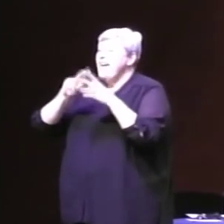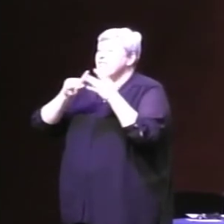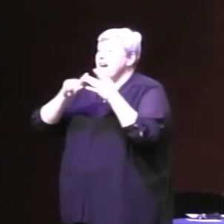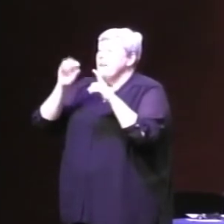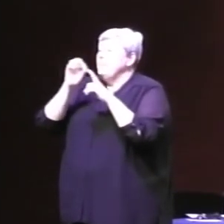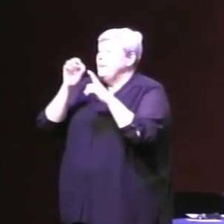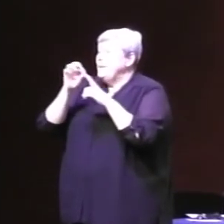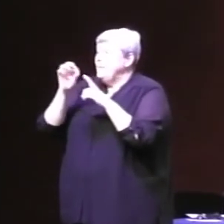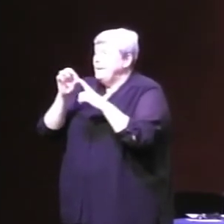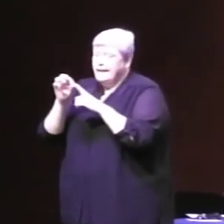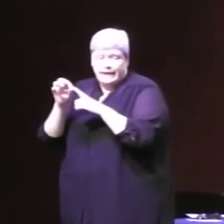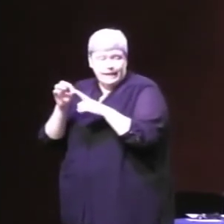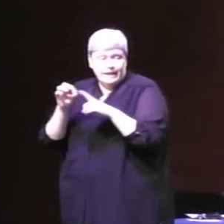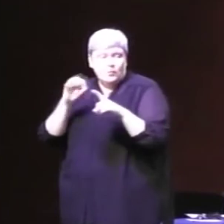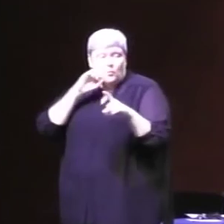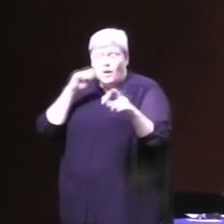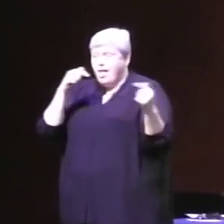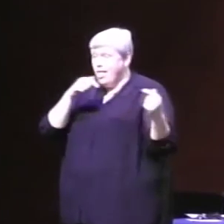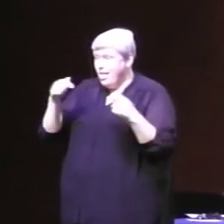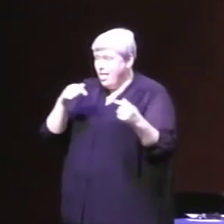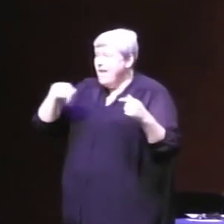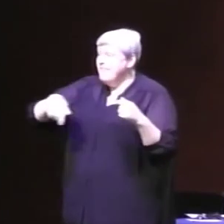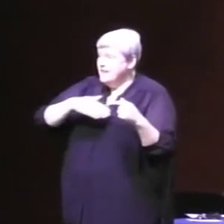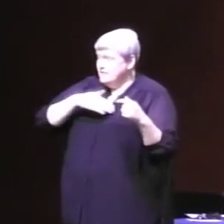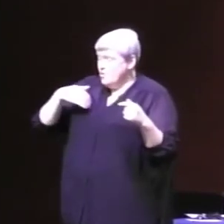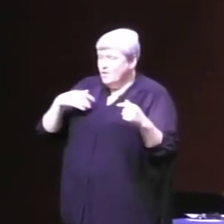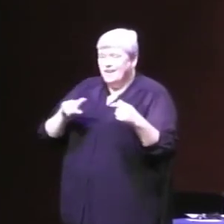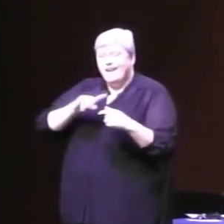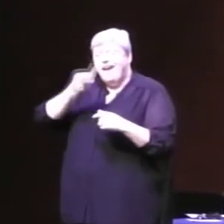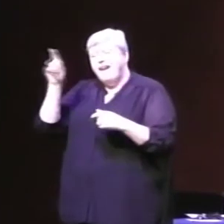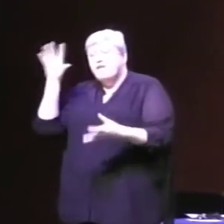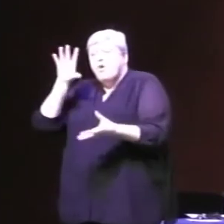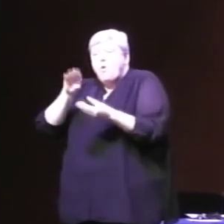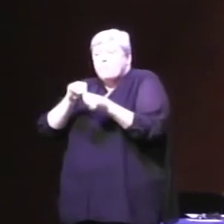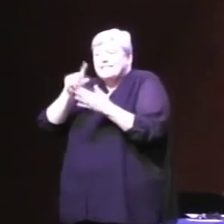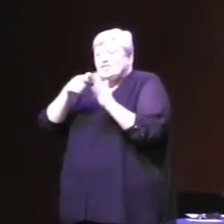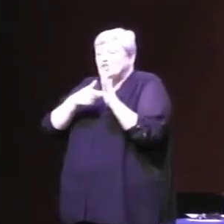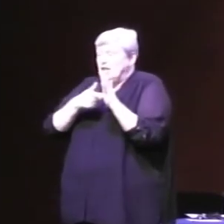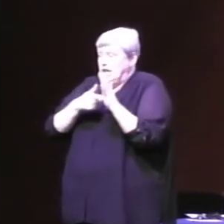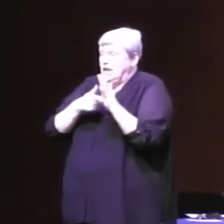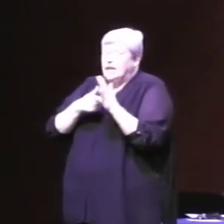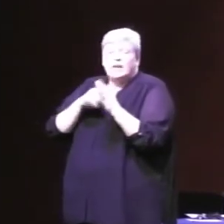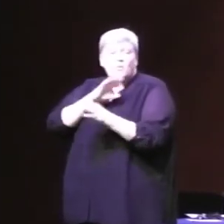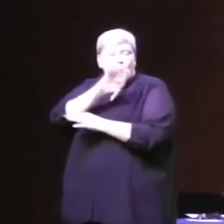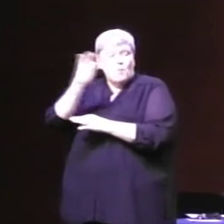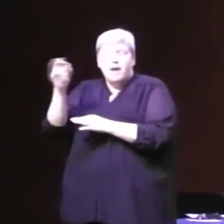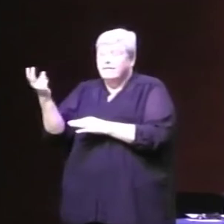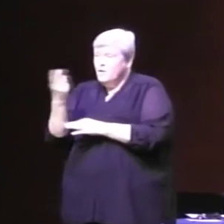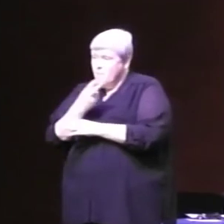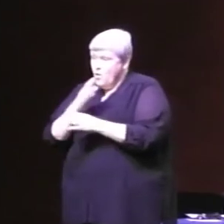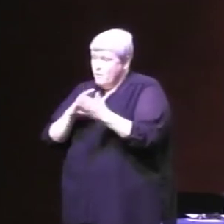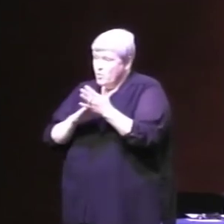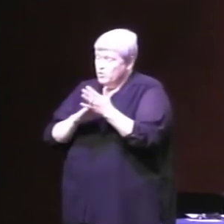PPP will be debated this morning after Composite J. We will ask for both motions to be